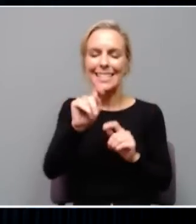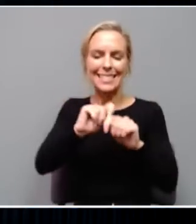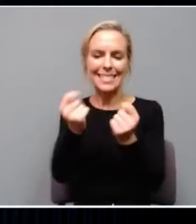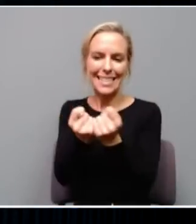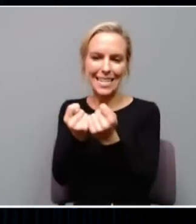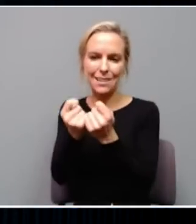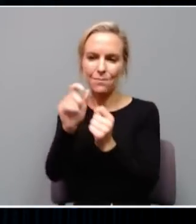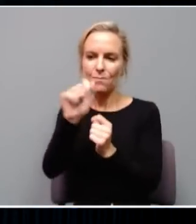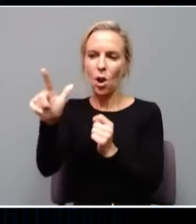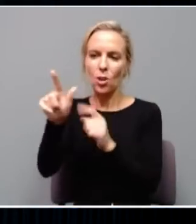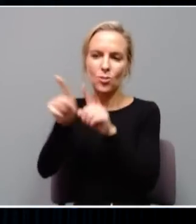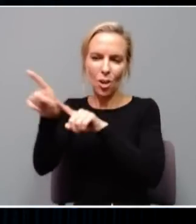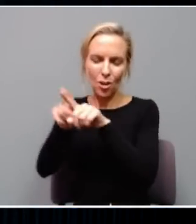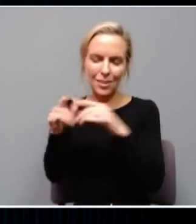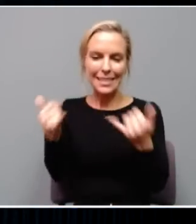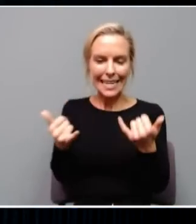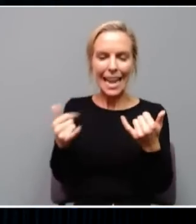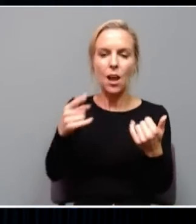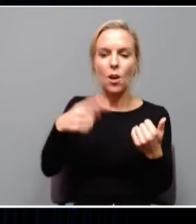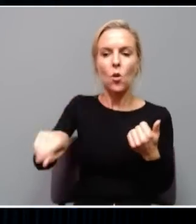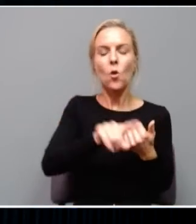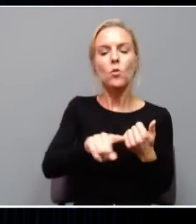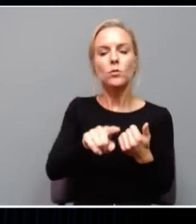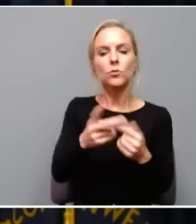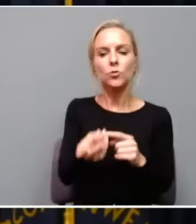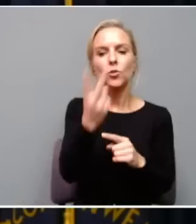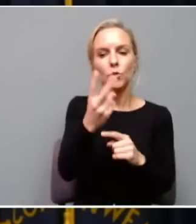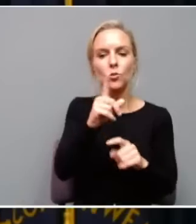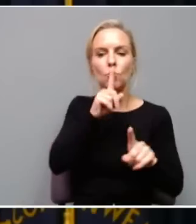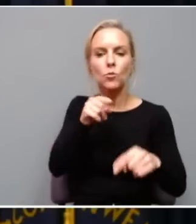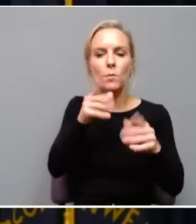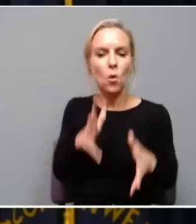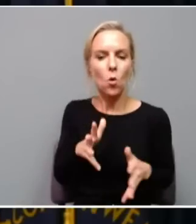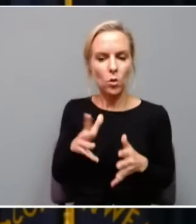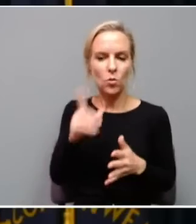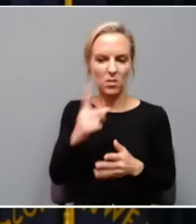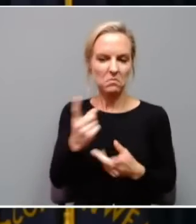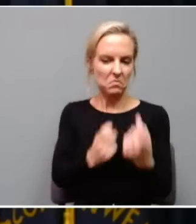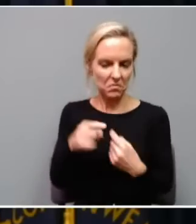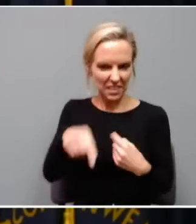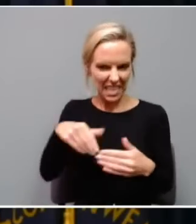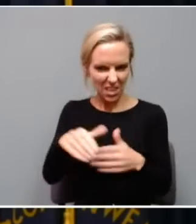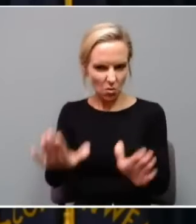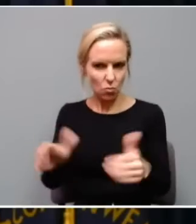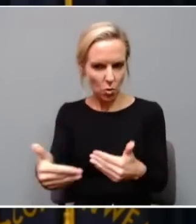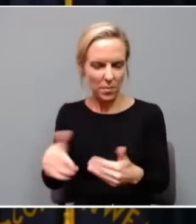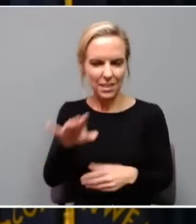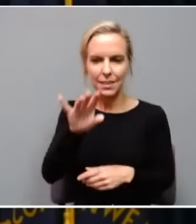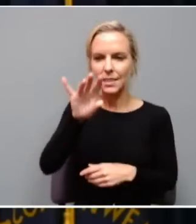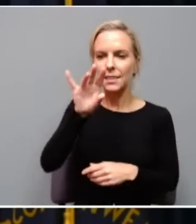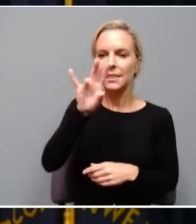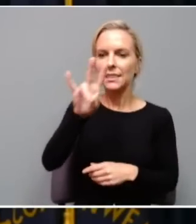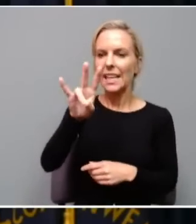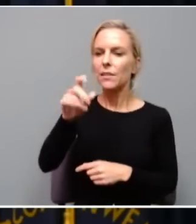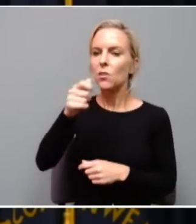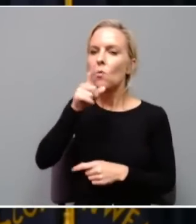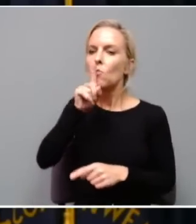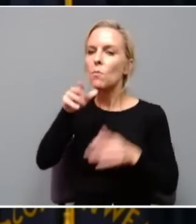open it up for questions. We got 2 journalists in the room and about 7 virtually. So,